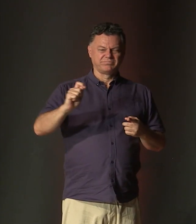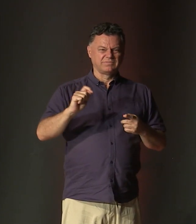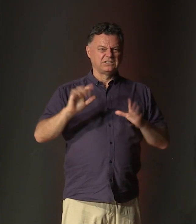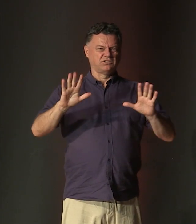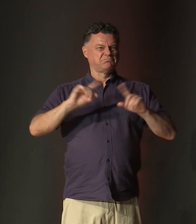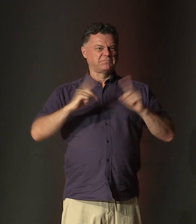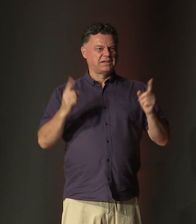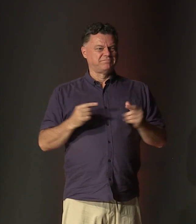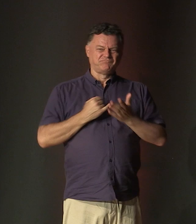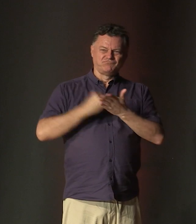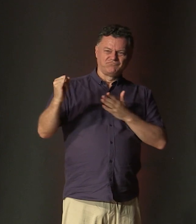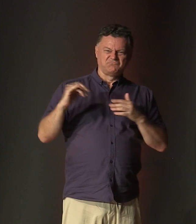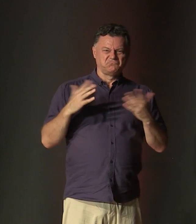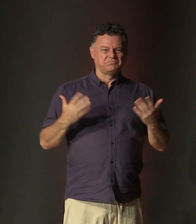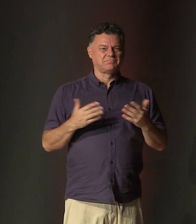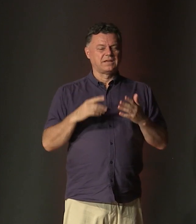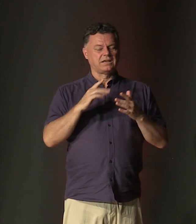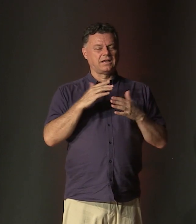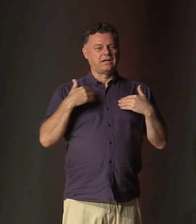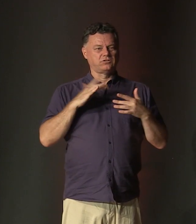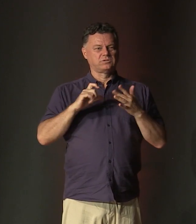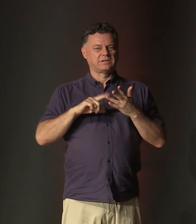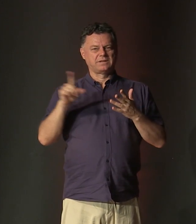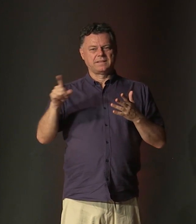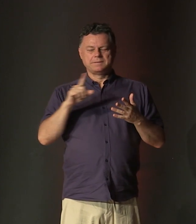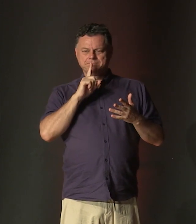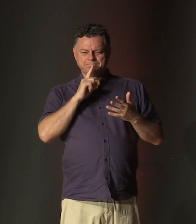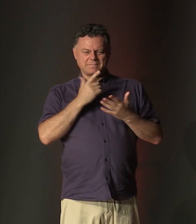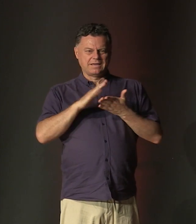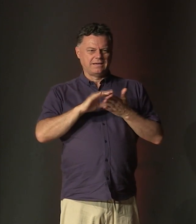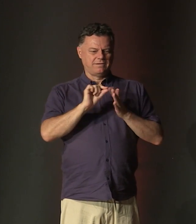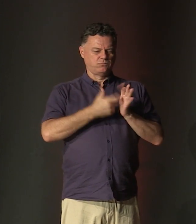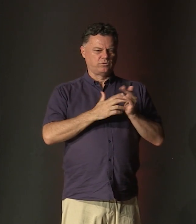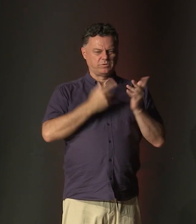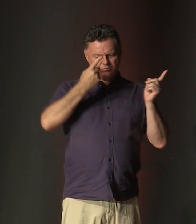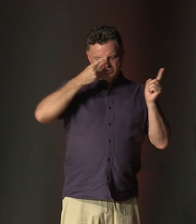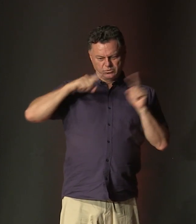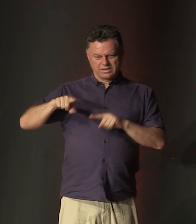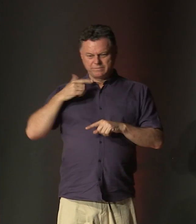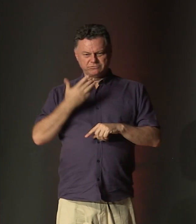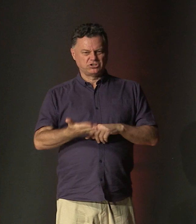insurance company won't tell you how they recalculated your premium because you might cheat the system then.